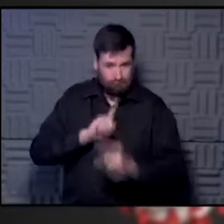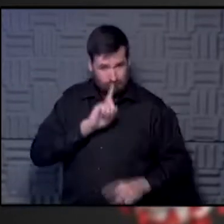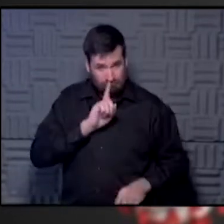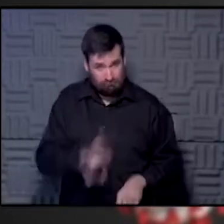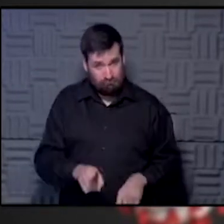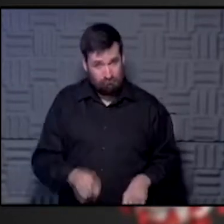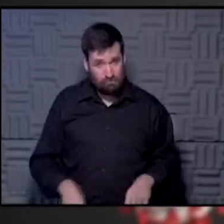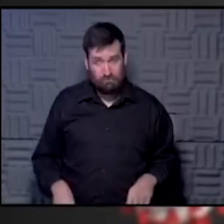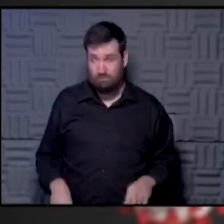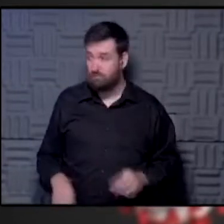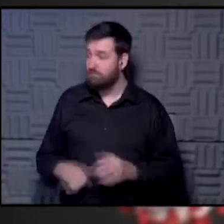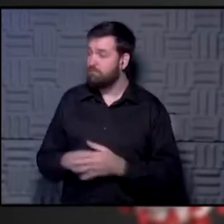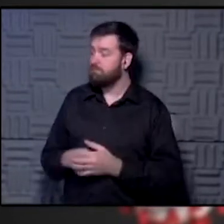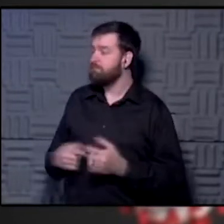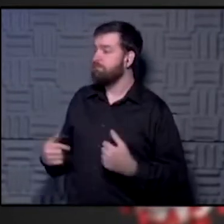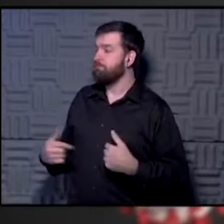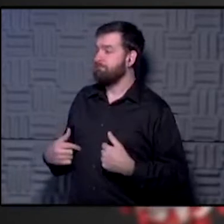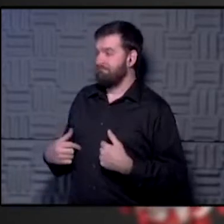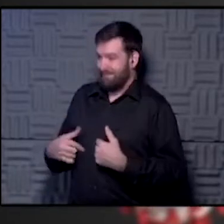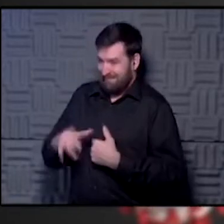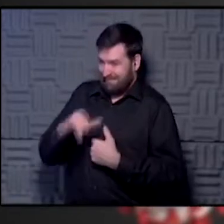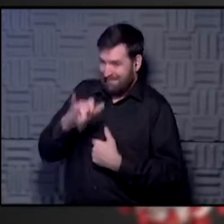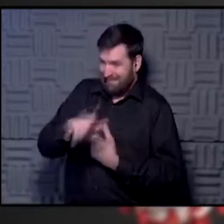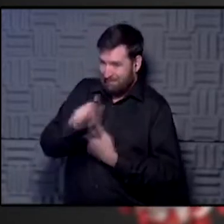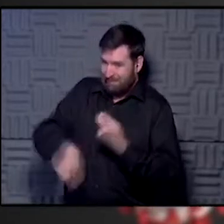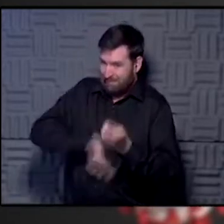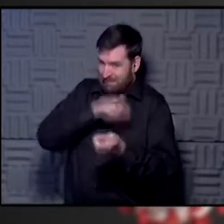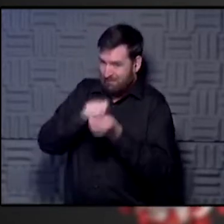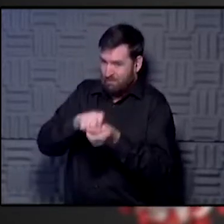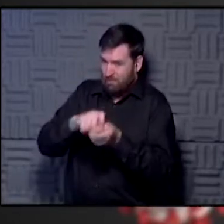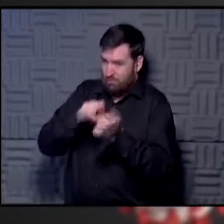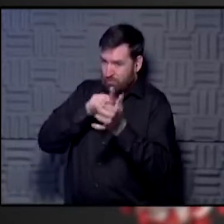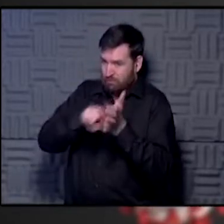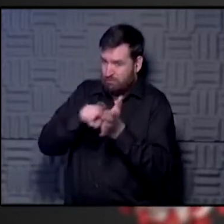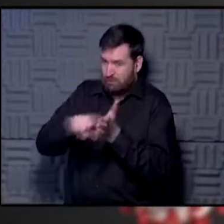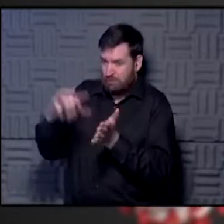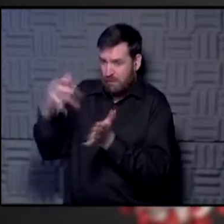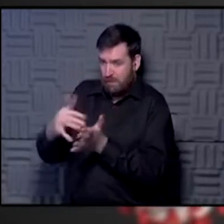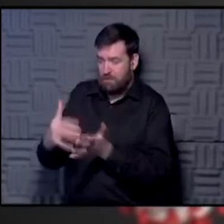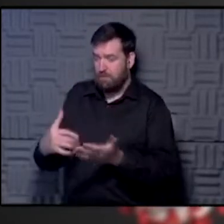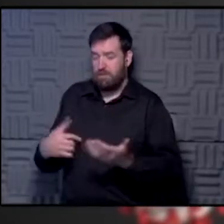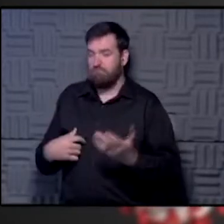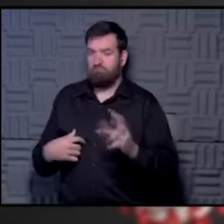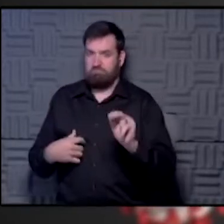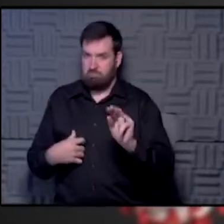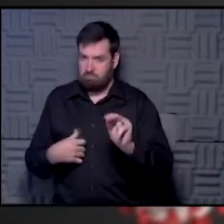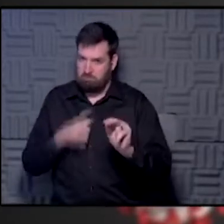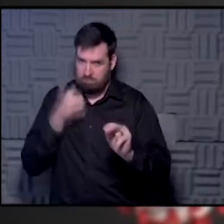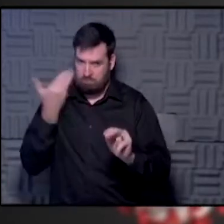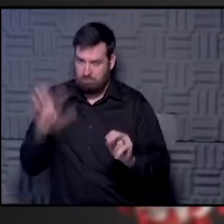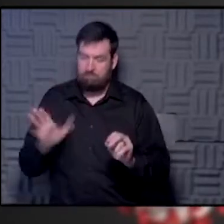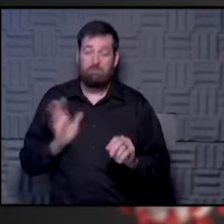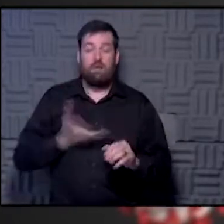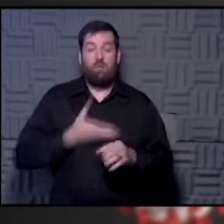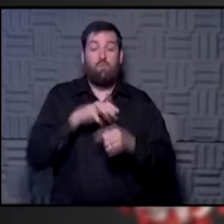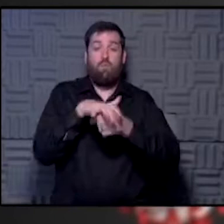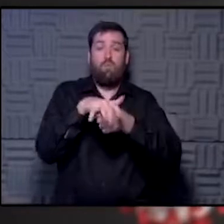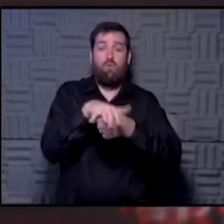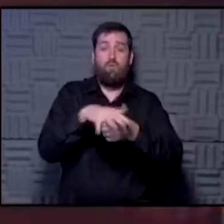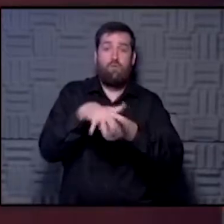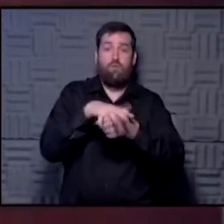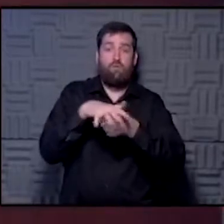true? So I don't know this particular study, but I know that we have evidence just within our local